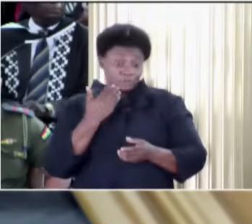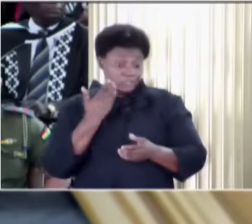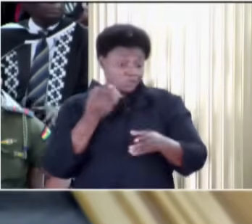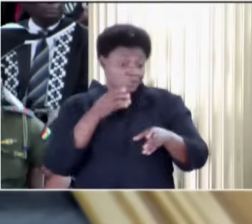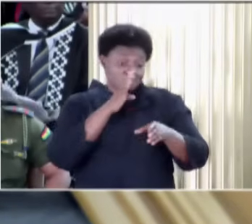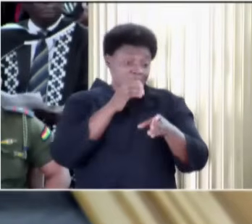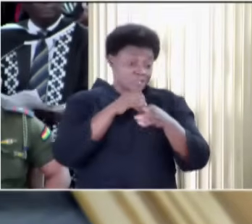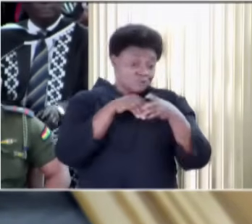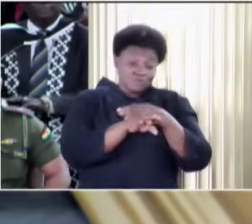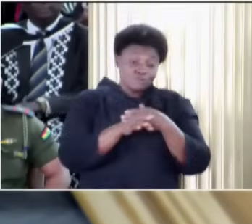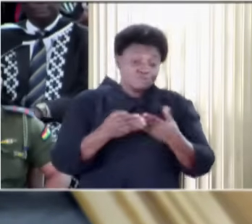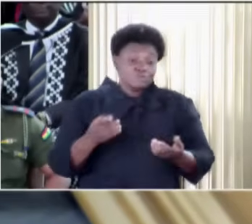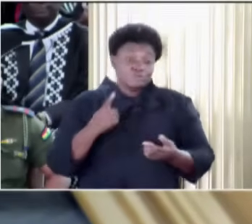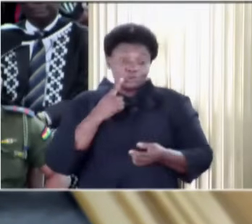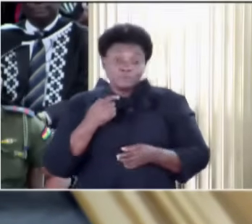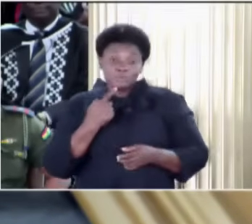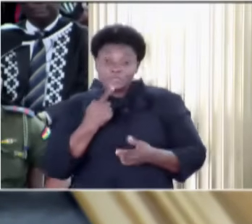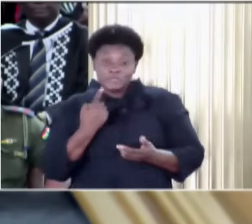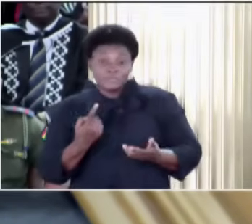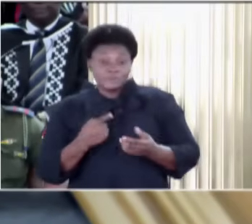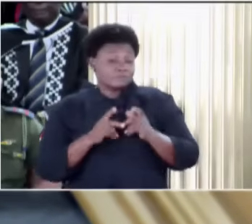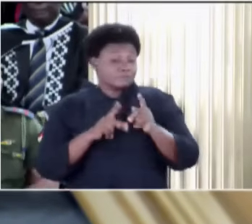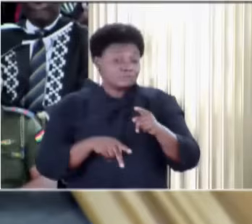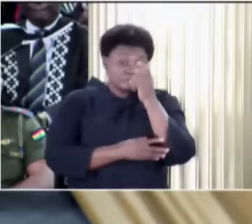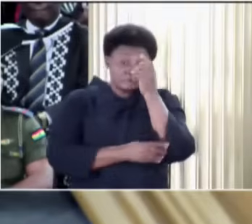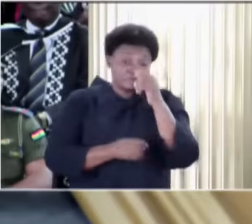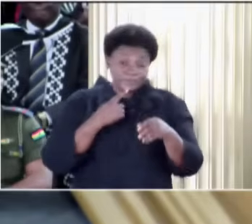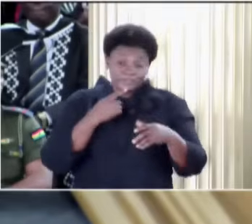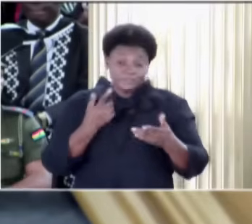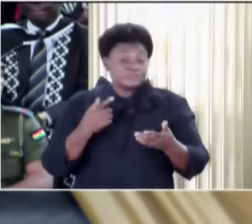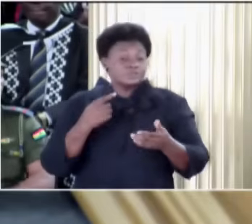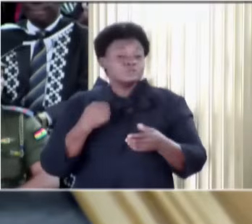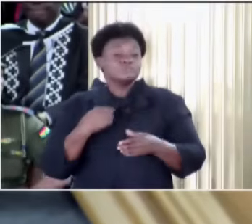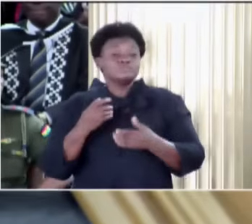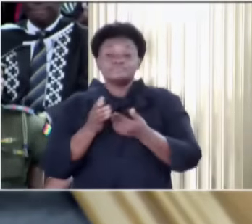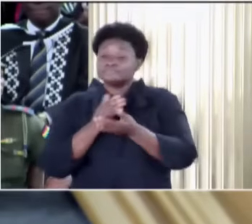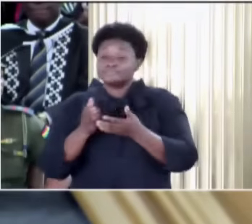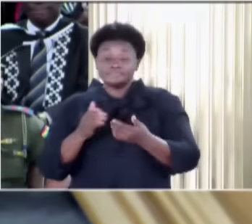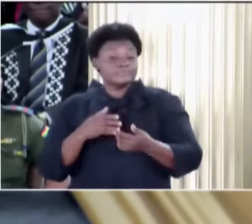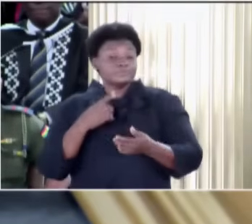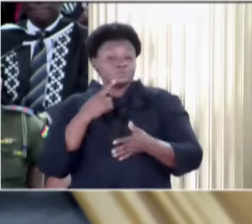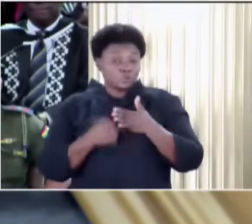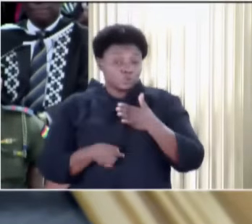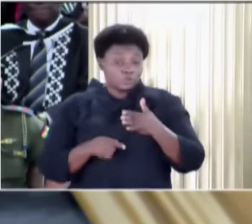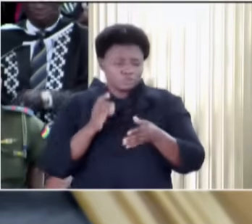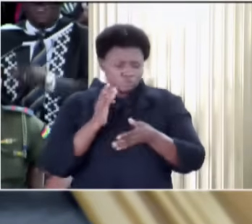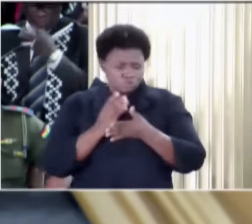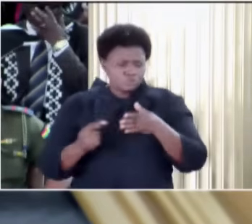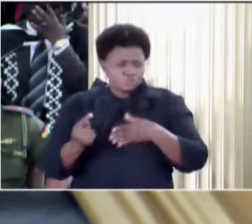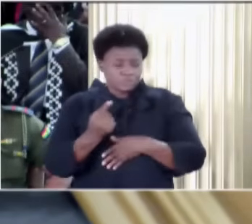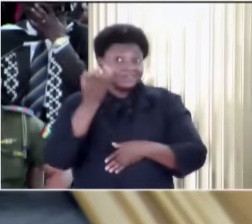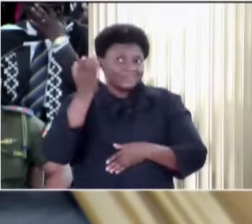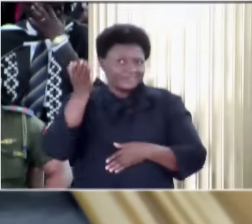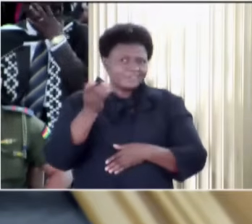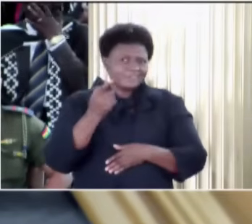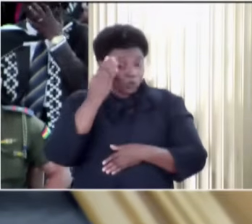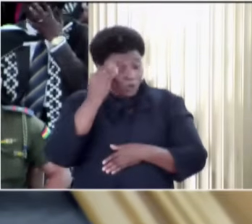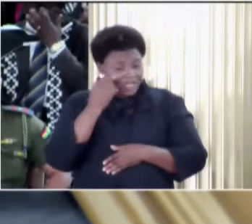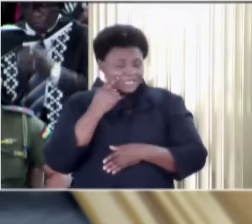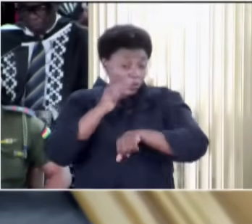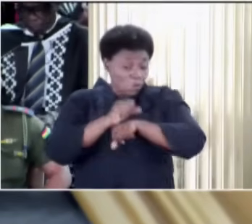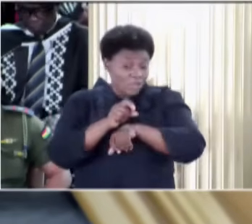boardroom. It may be, a corridor of power. You may never enter there. But there's somebody there because of the work you